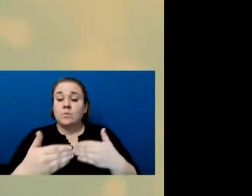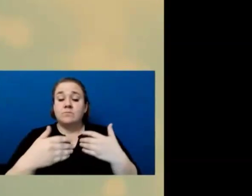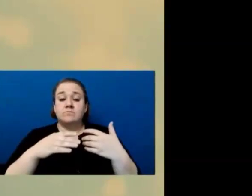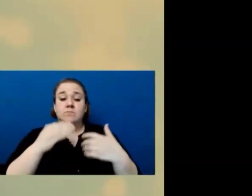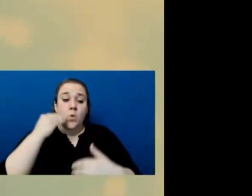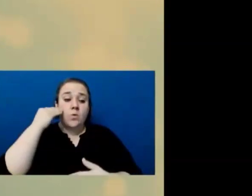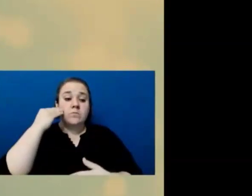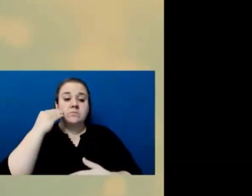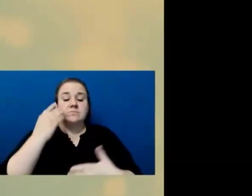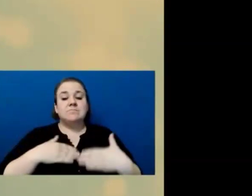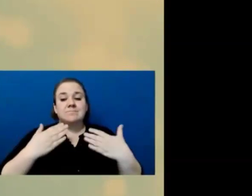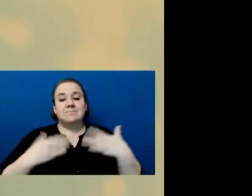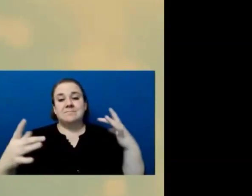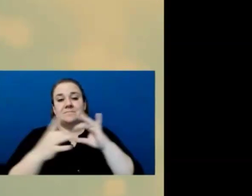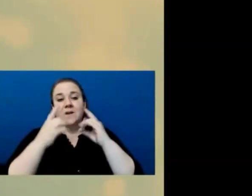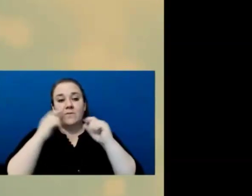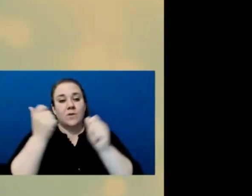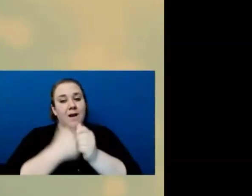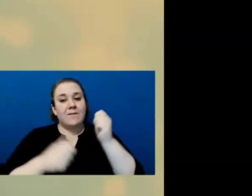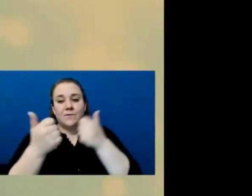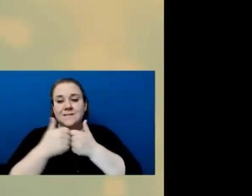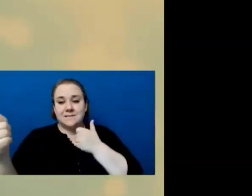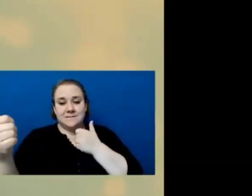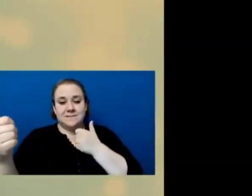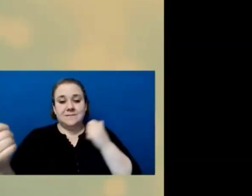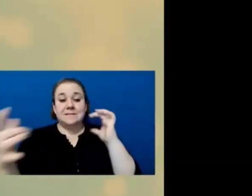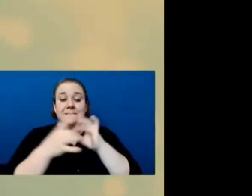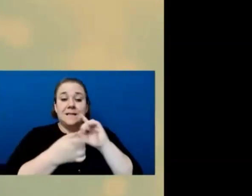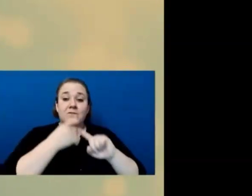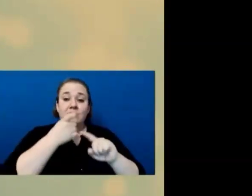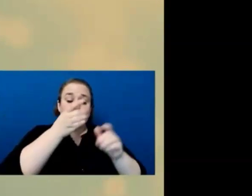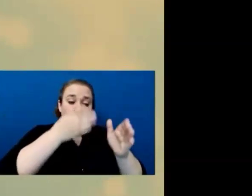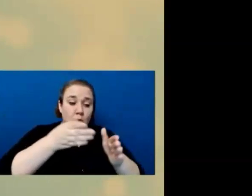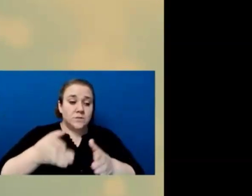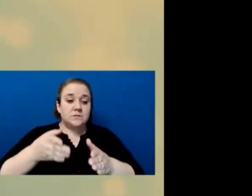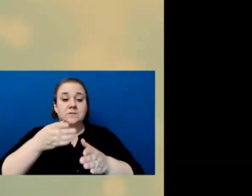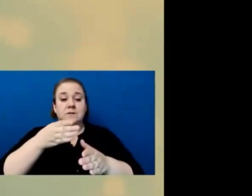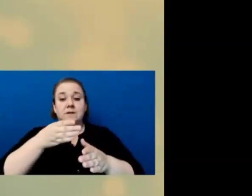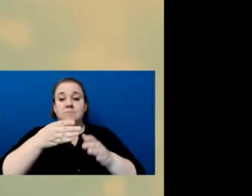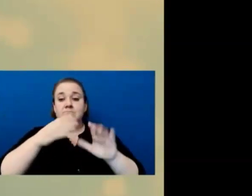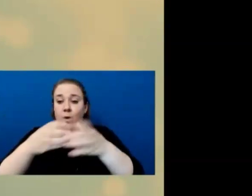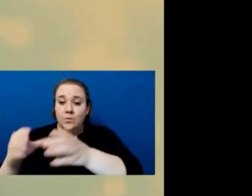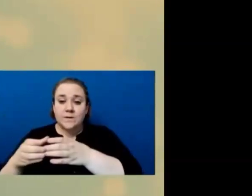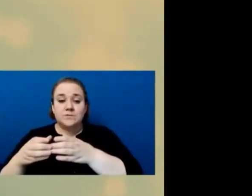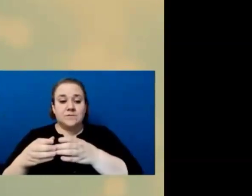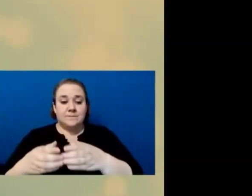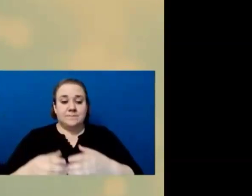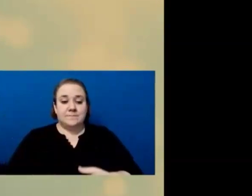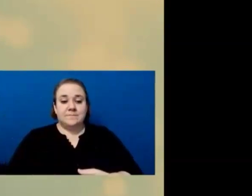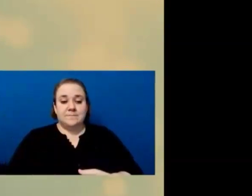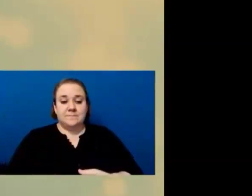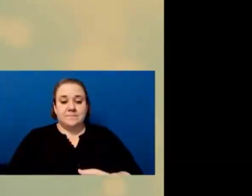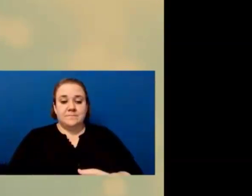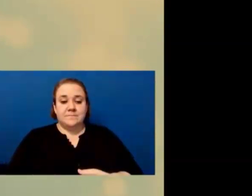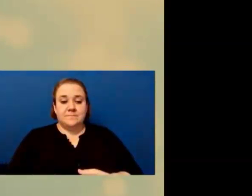and homes, and it is a joy to be connected across every distance, linked from person to person and